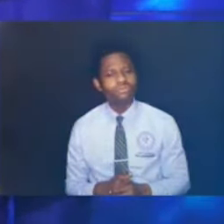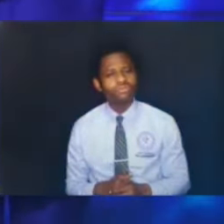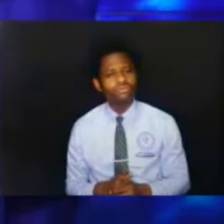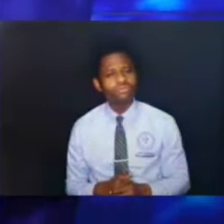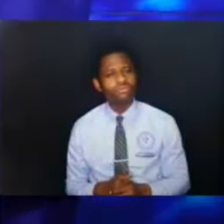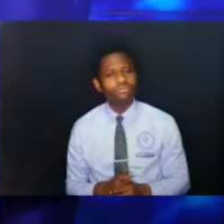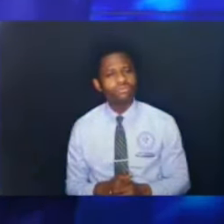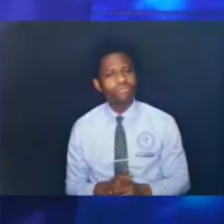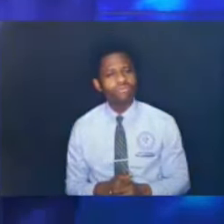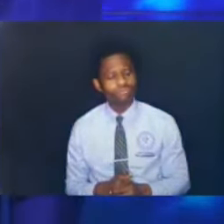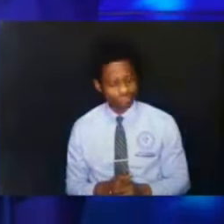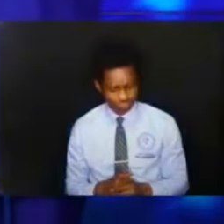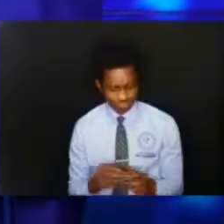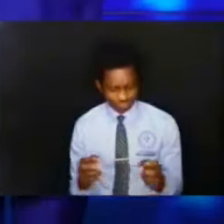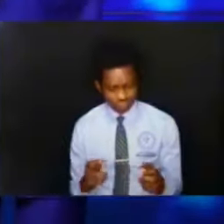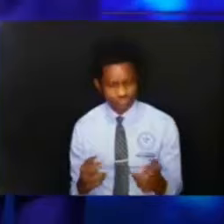have a protracted